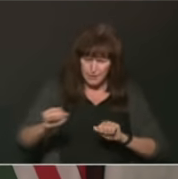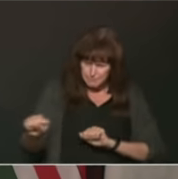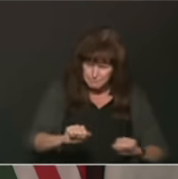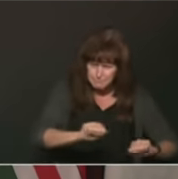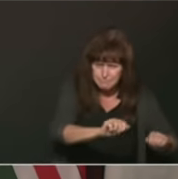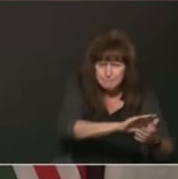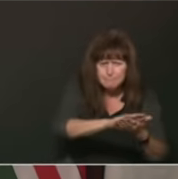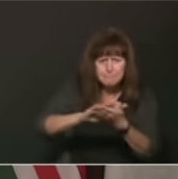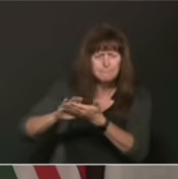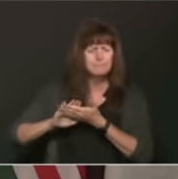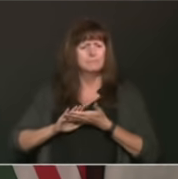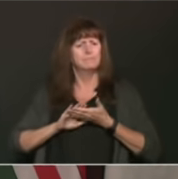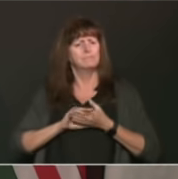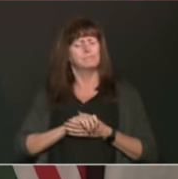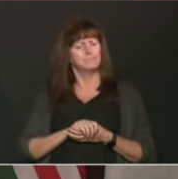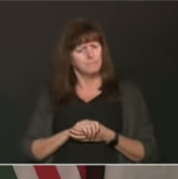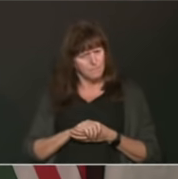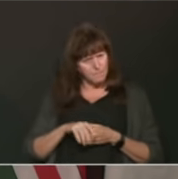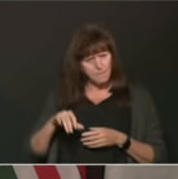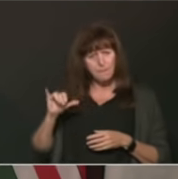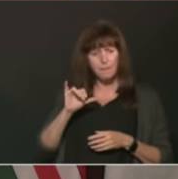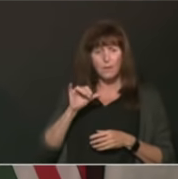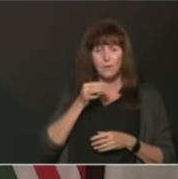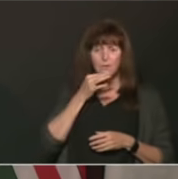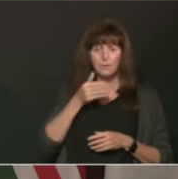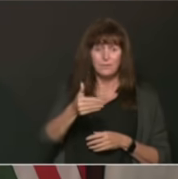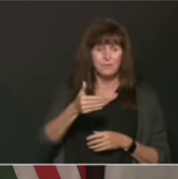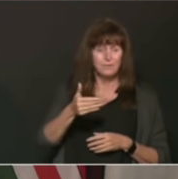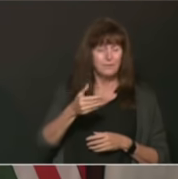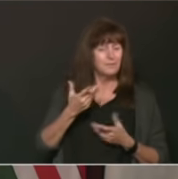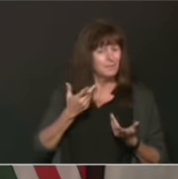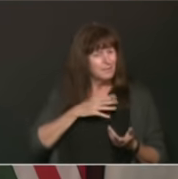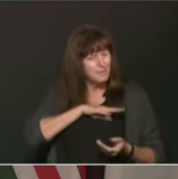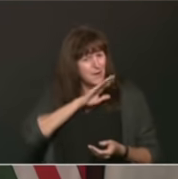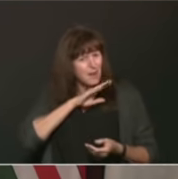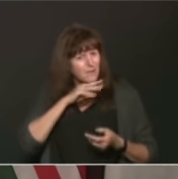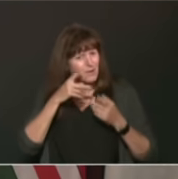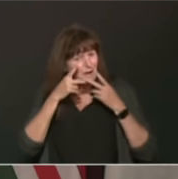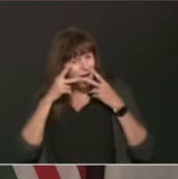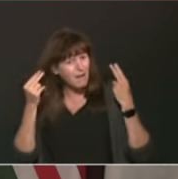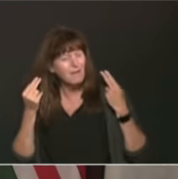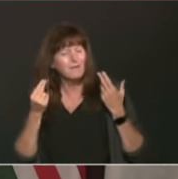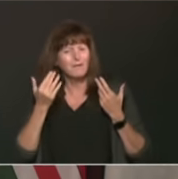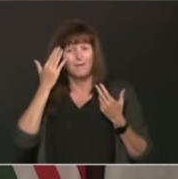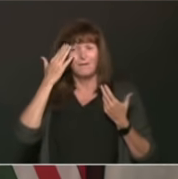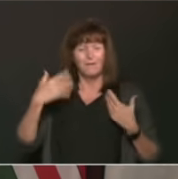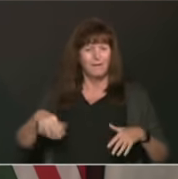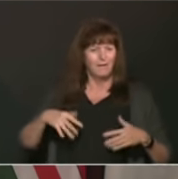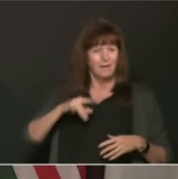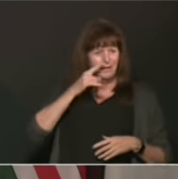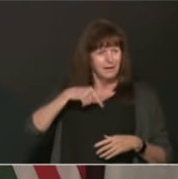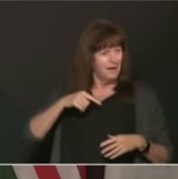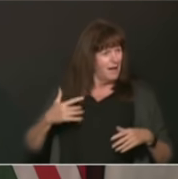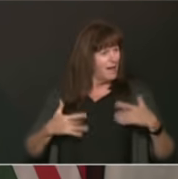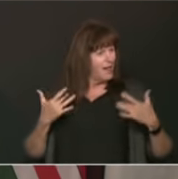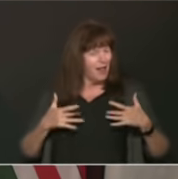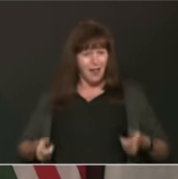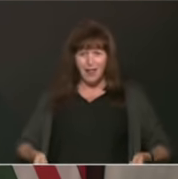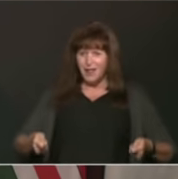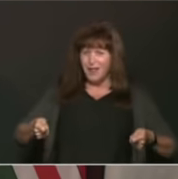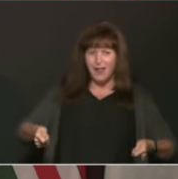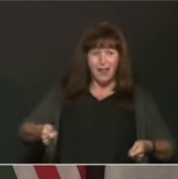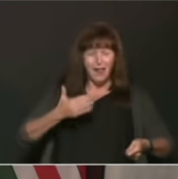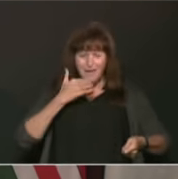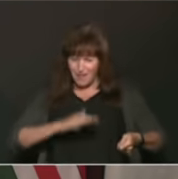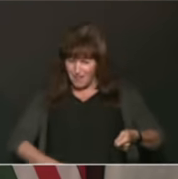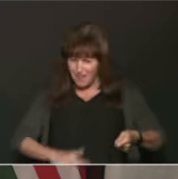Halloween is also around the corner, and I know our kids are eager to fill up their bags and pillowcases with candy. So I did want to share a few